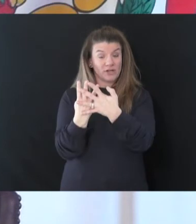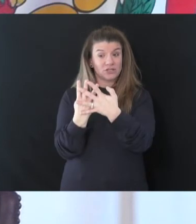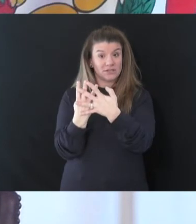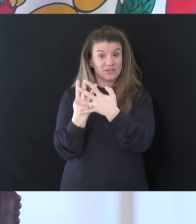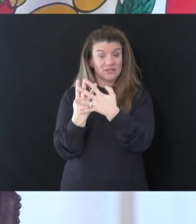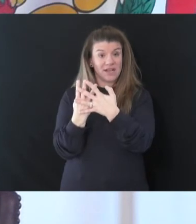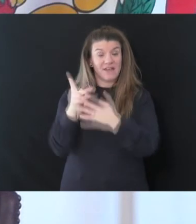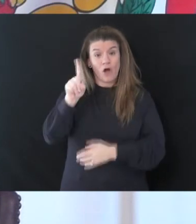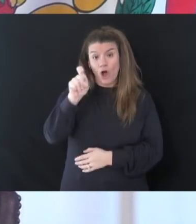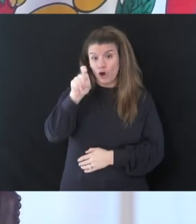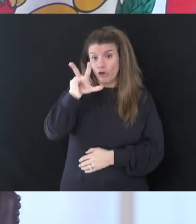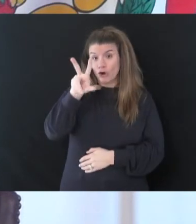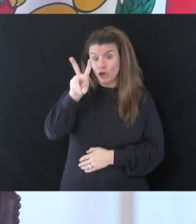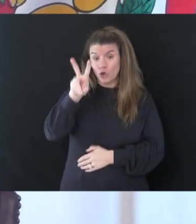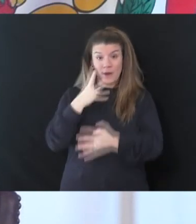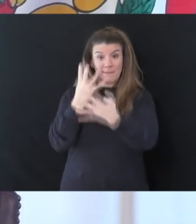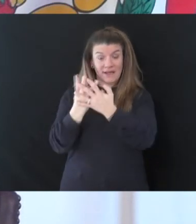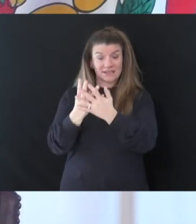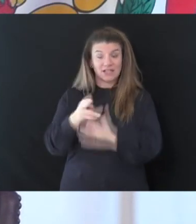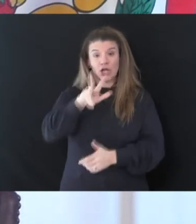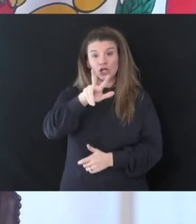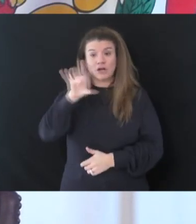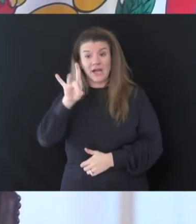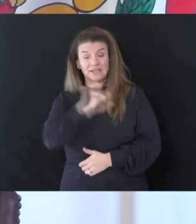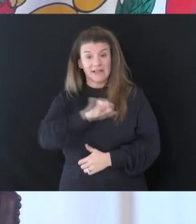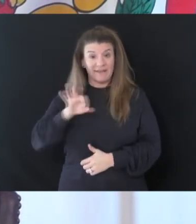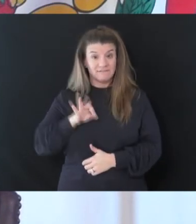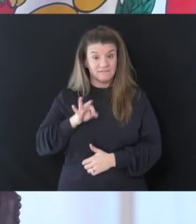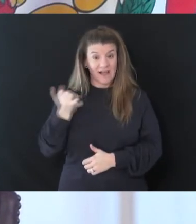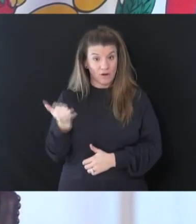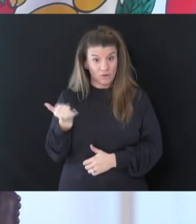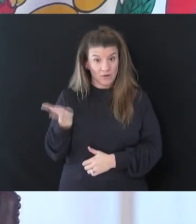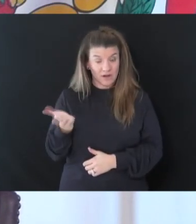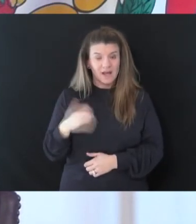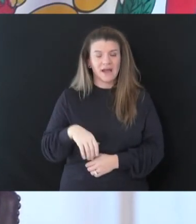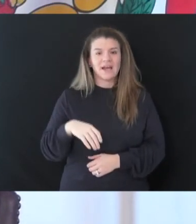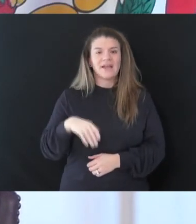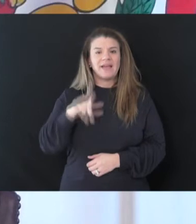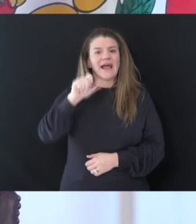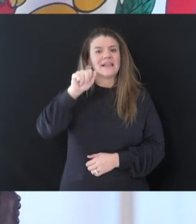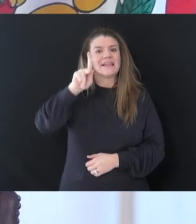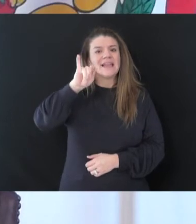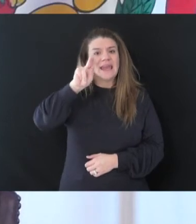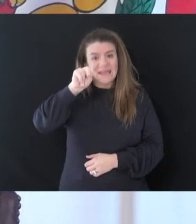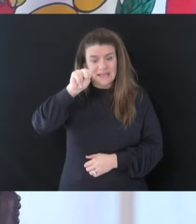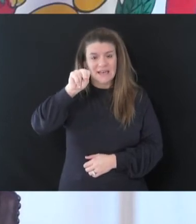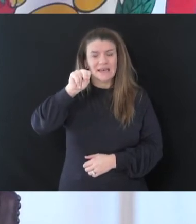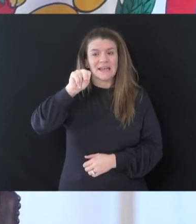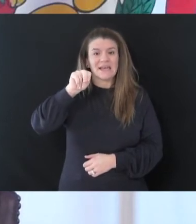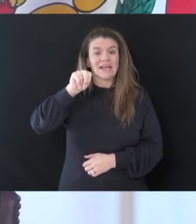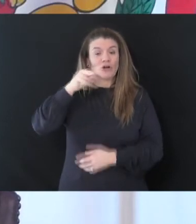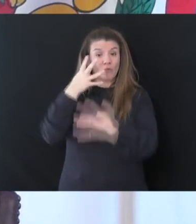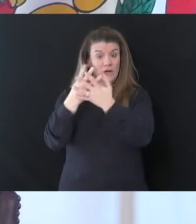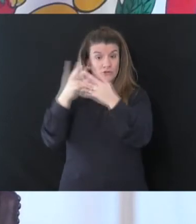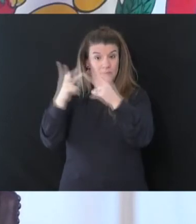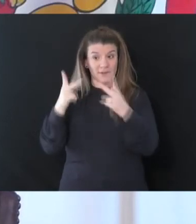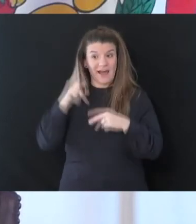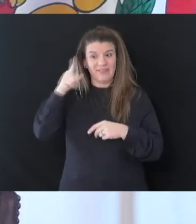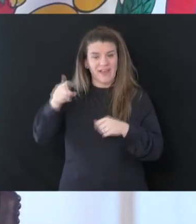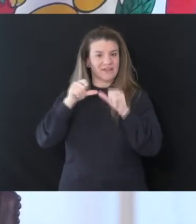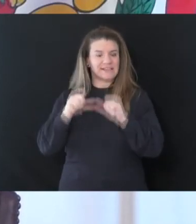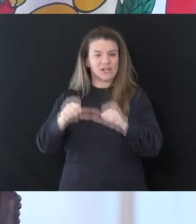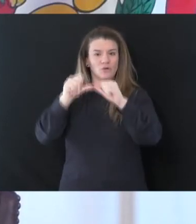have 132 inmates and 38 staff now. Cases at Lakin Correctional have continued to